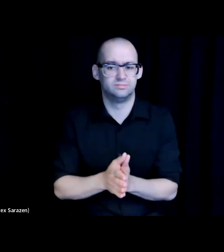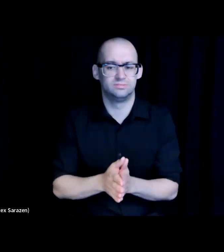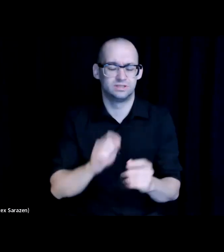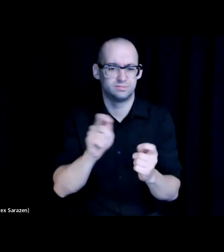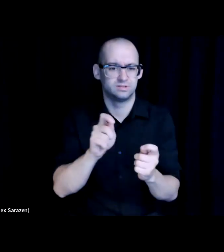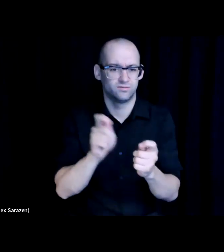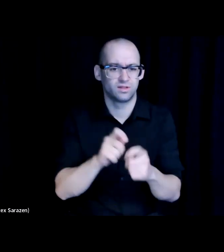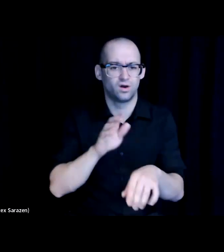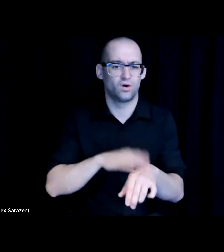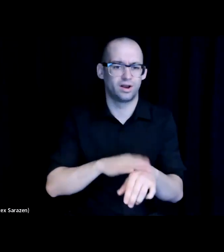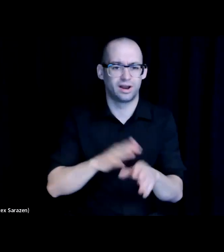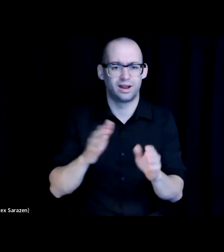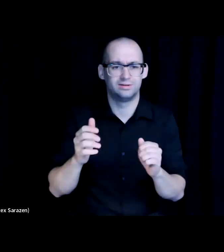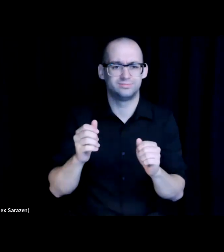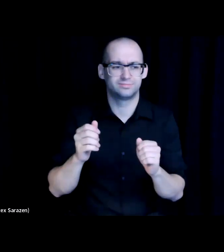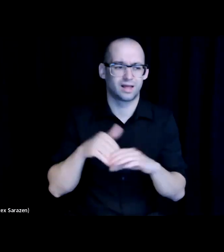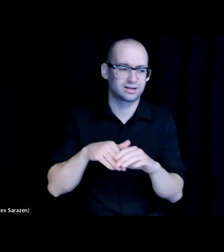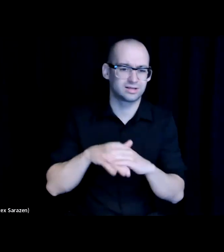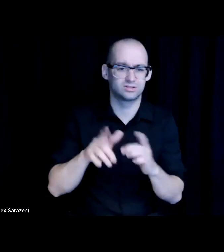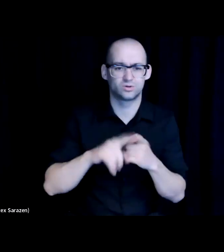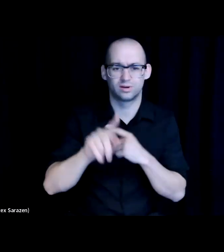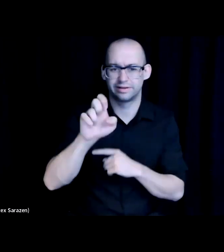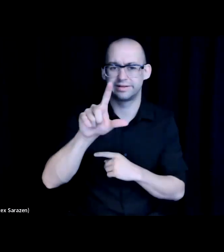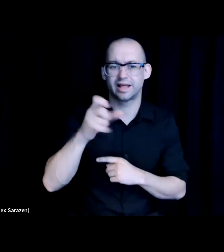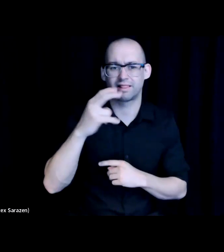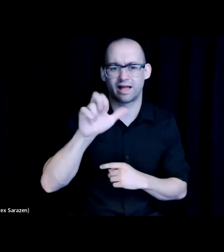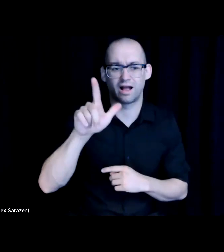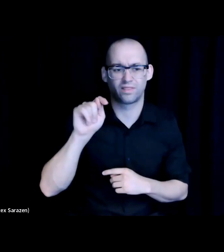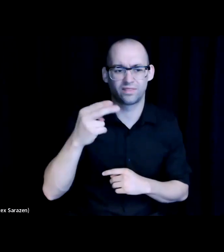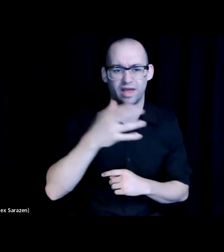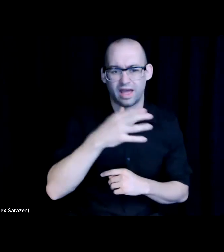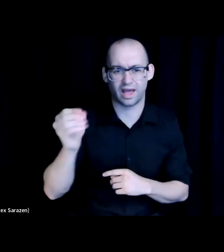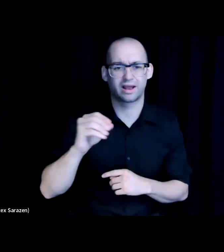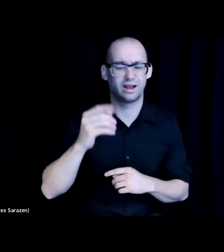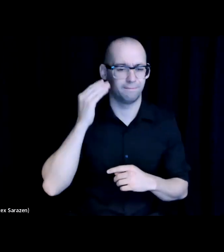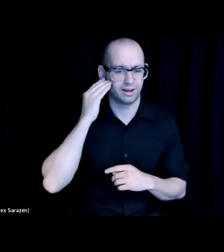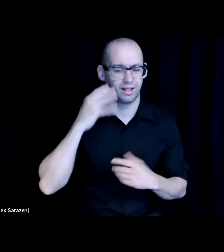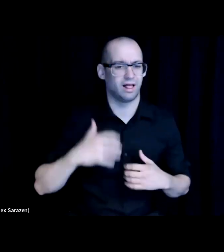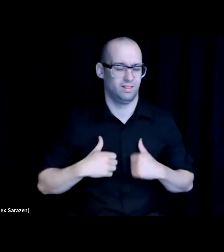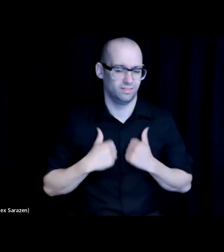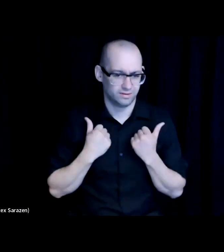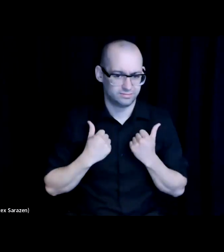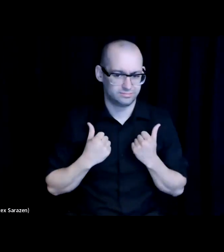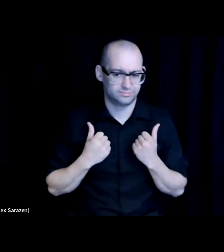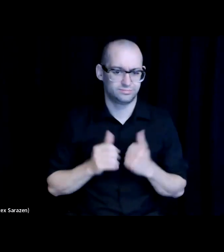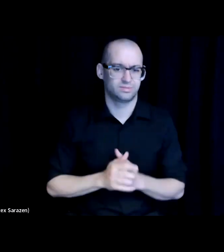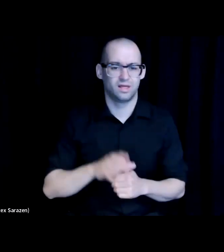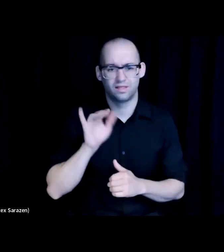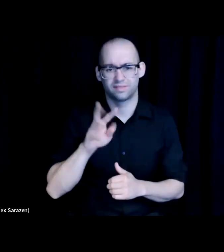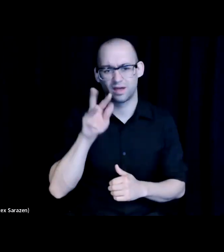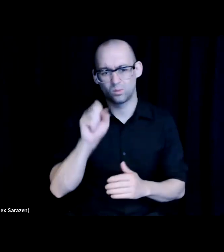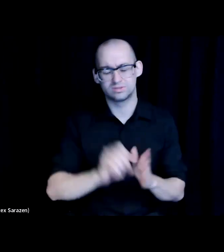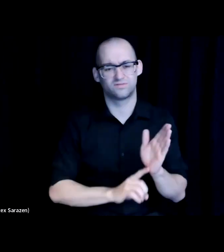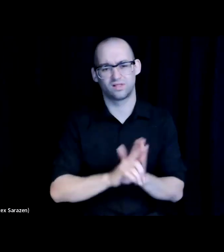specifically on access to telehealth and telemental health. This report was led and developed through the Essentials for